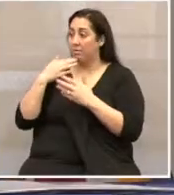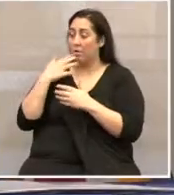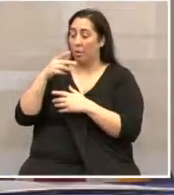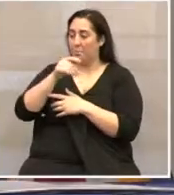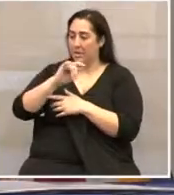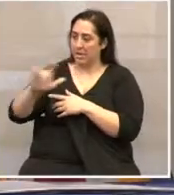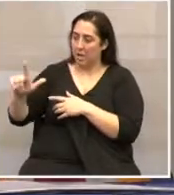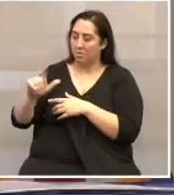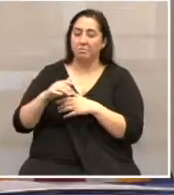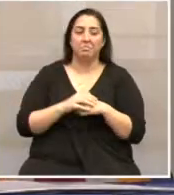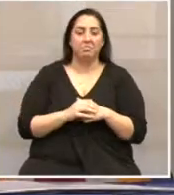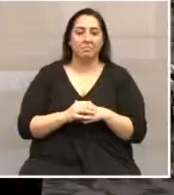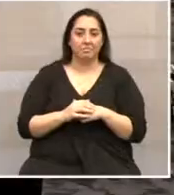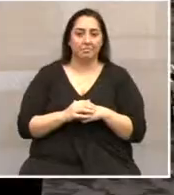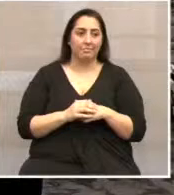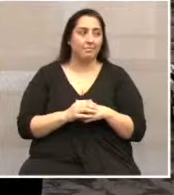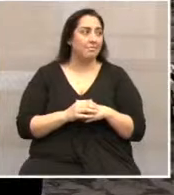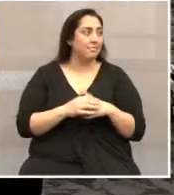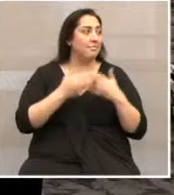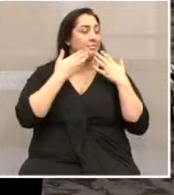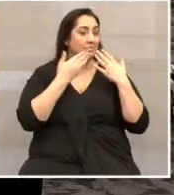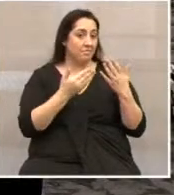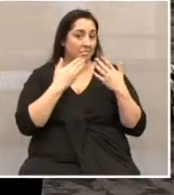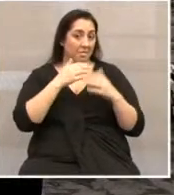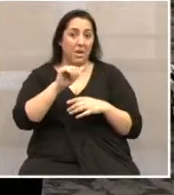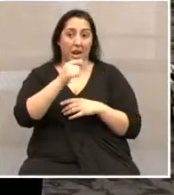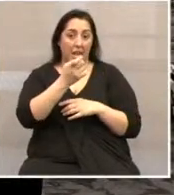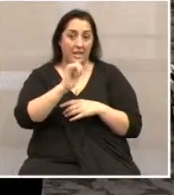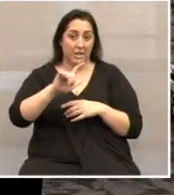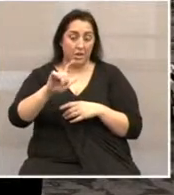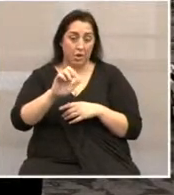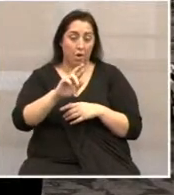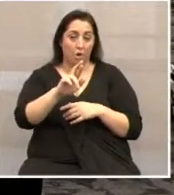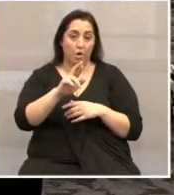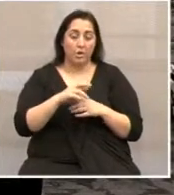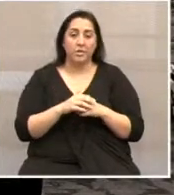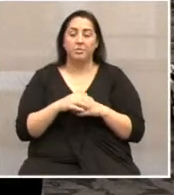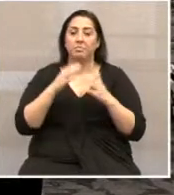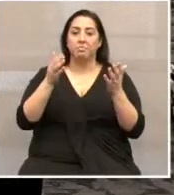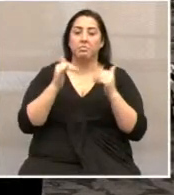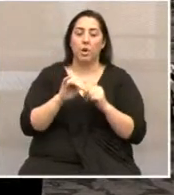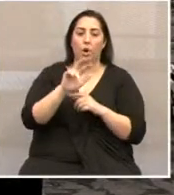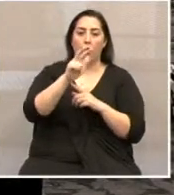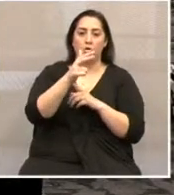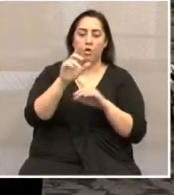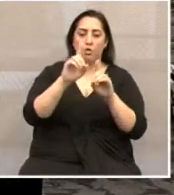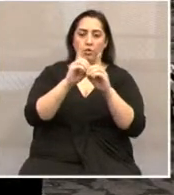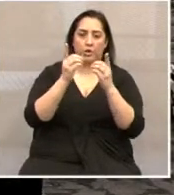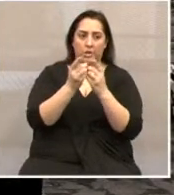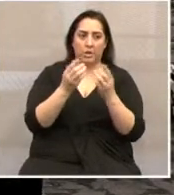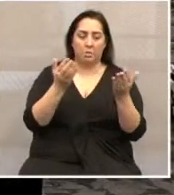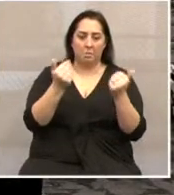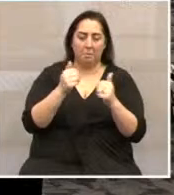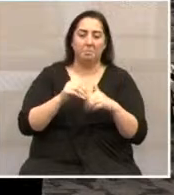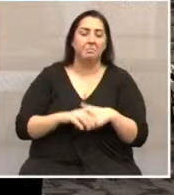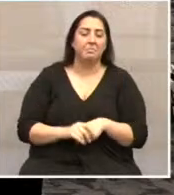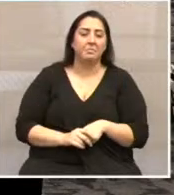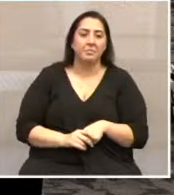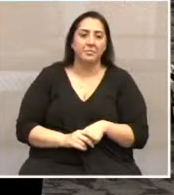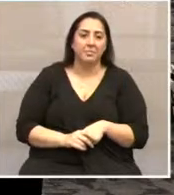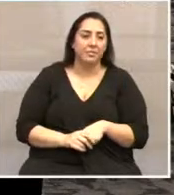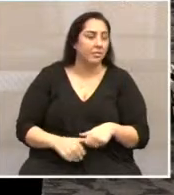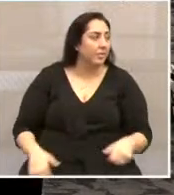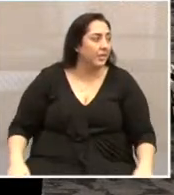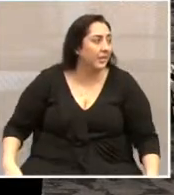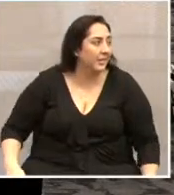Chairman. Thank you, Mr. Aguilar. Next will be the gentlelady from the 3rd District of New Mexico, Ms. Ledger Fernandez. Pues